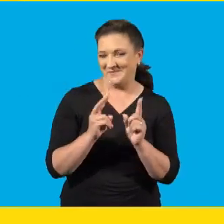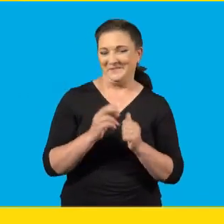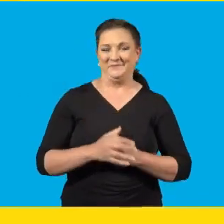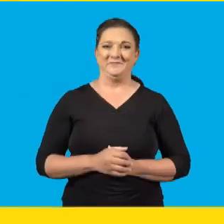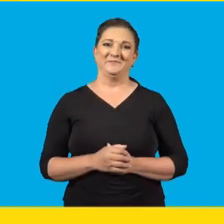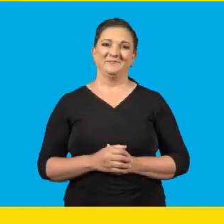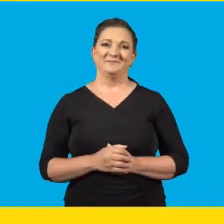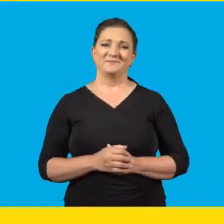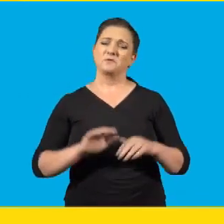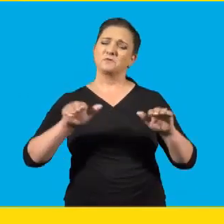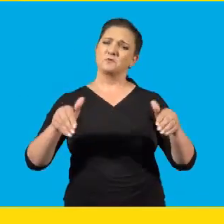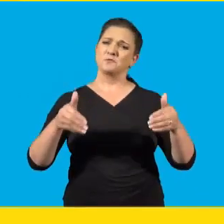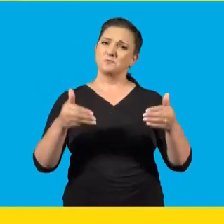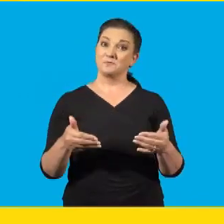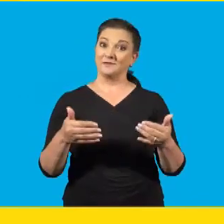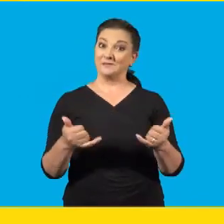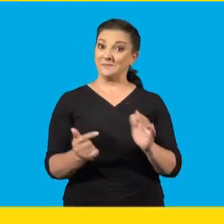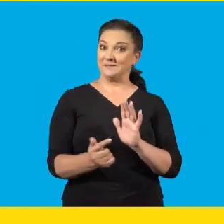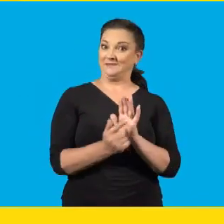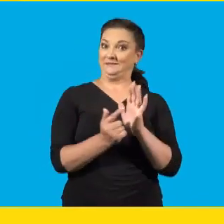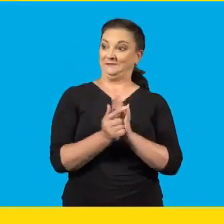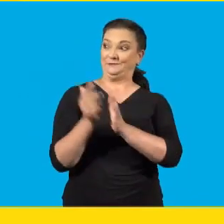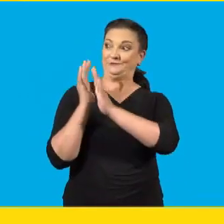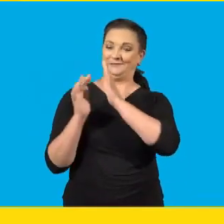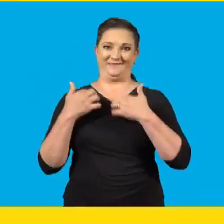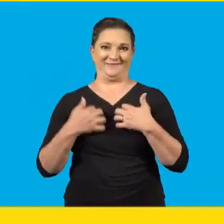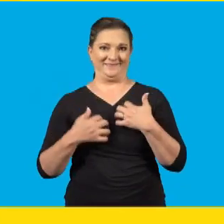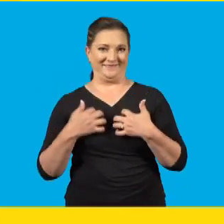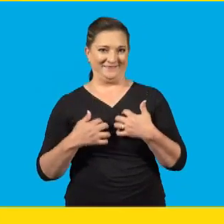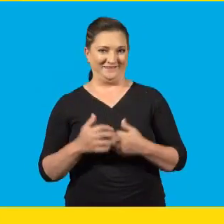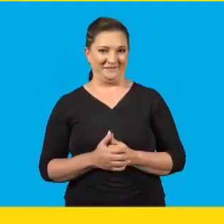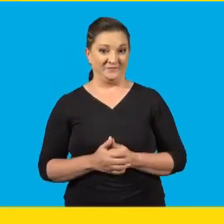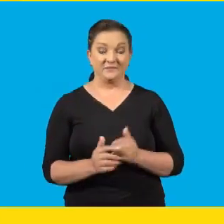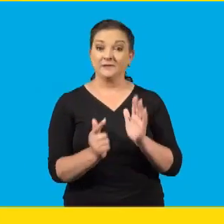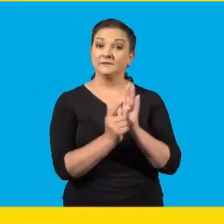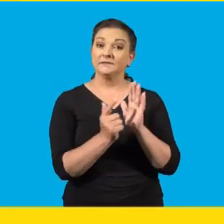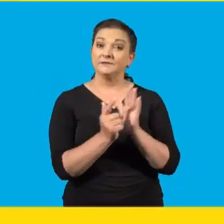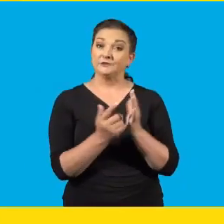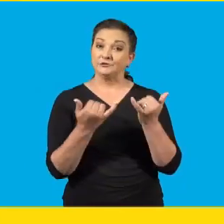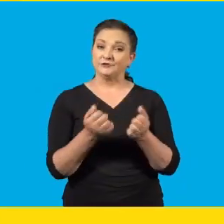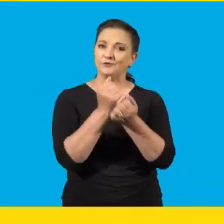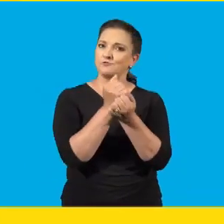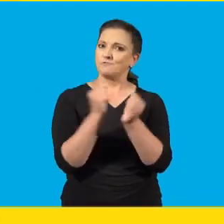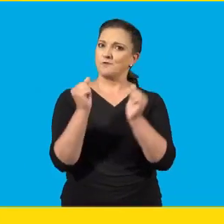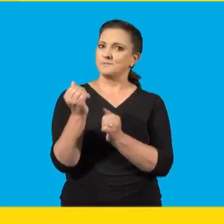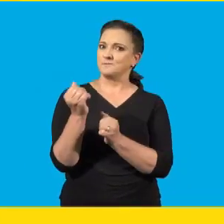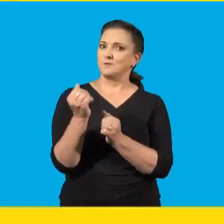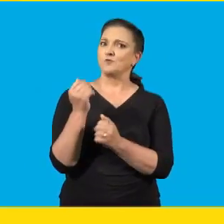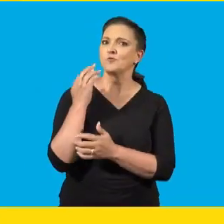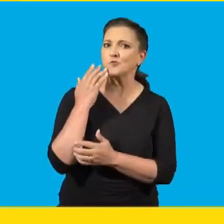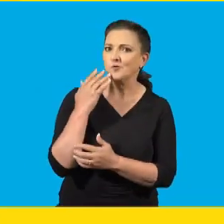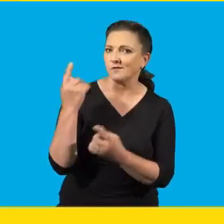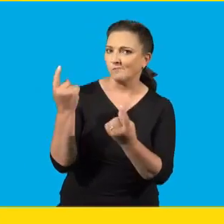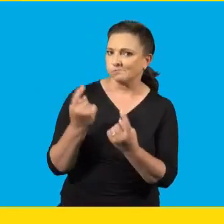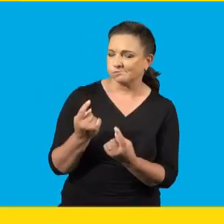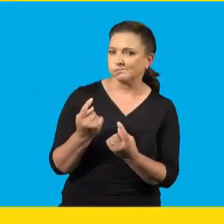Good day, grade 12 learners. Welcome to another exciting history lesson. Today's lesson is the coming of democracy in South